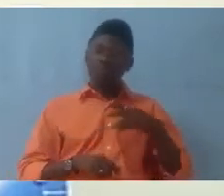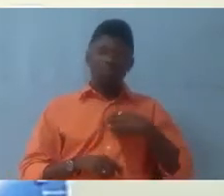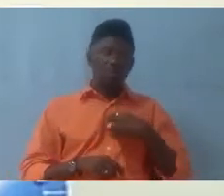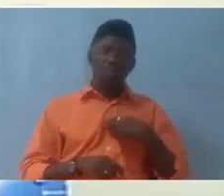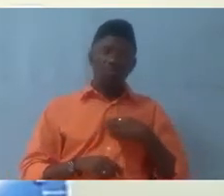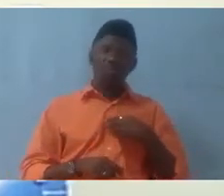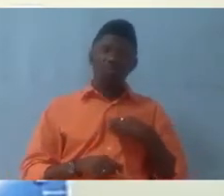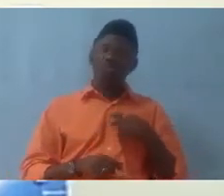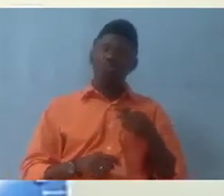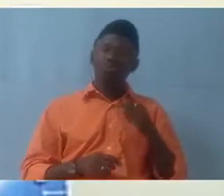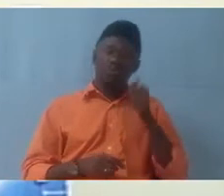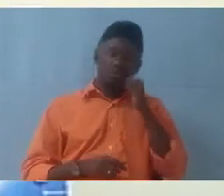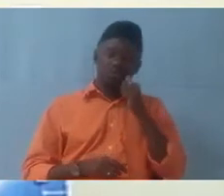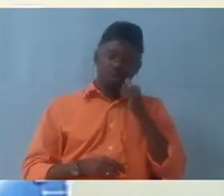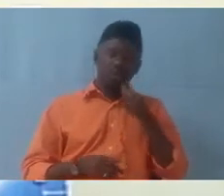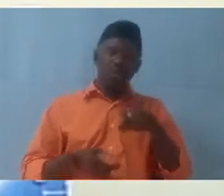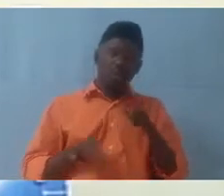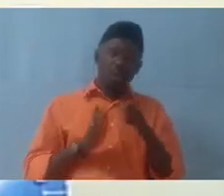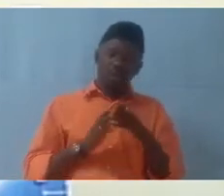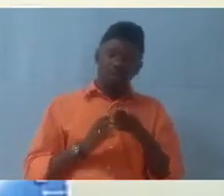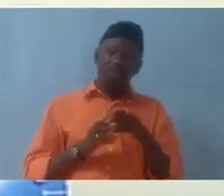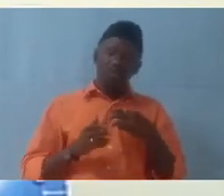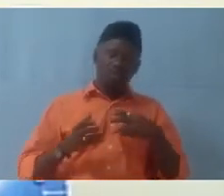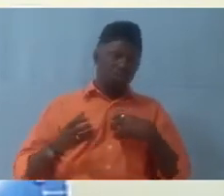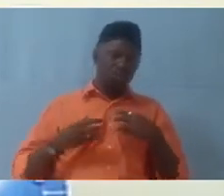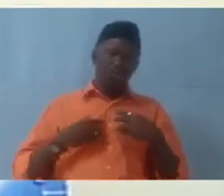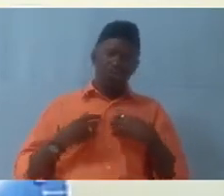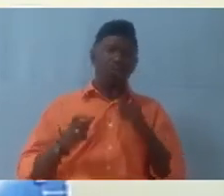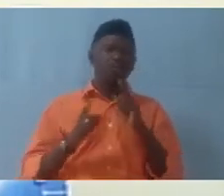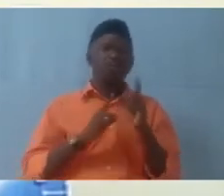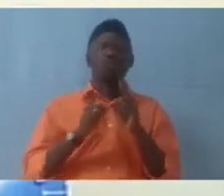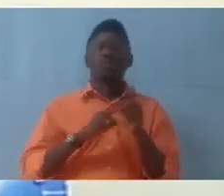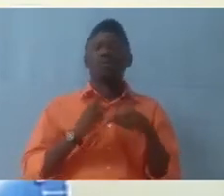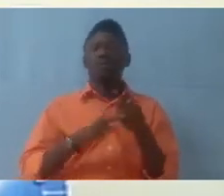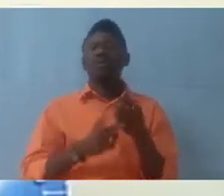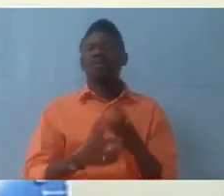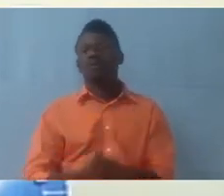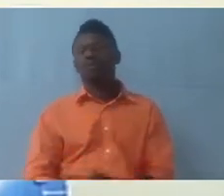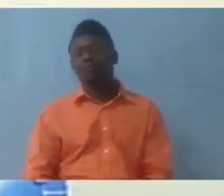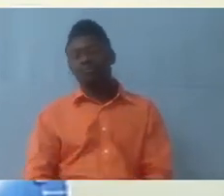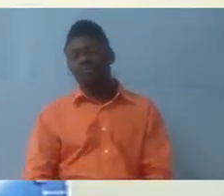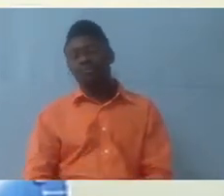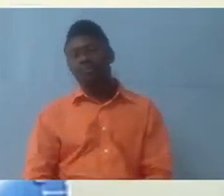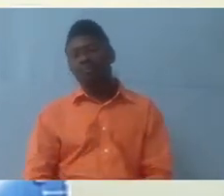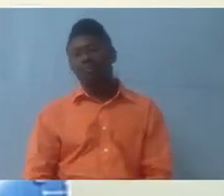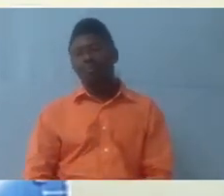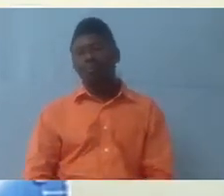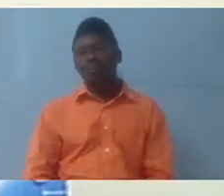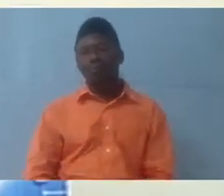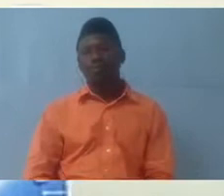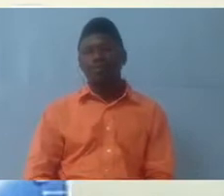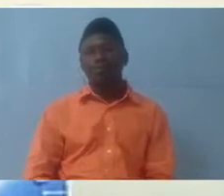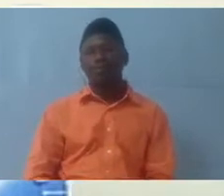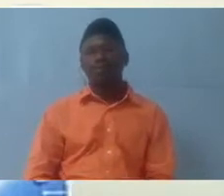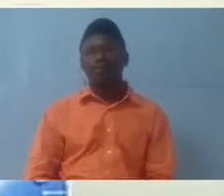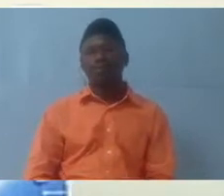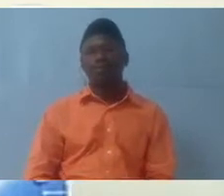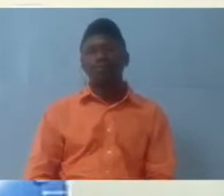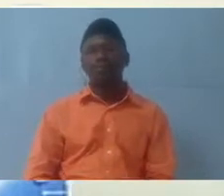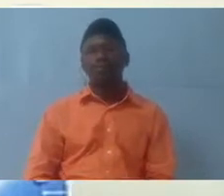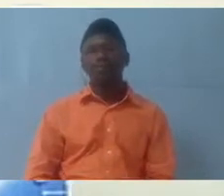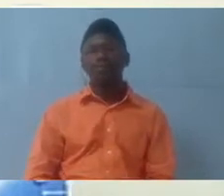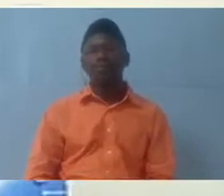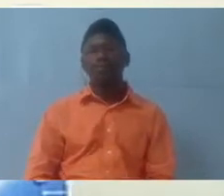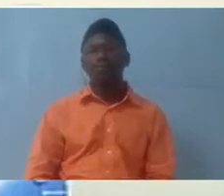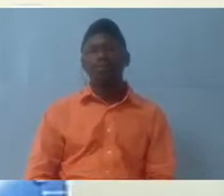situation ñen ci suñu kalifa yi nga xamne ñoy ñomit ñom dal andu ñon ci suñu xelat bobu nga xamne ni moy jël def yenen xelat pour